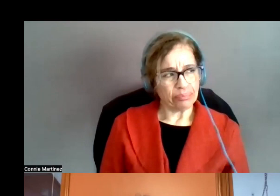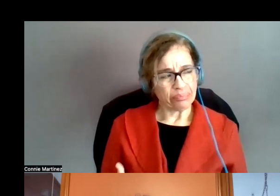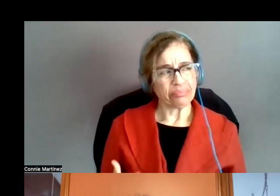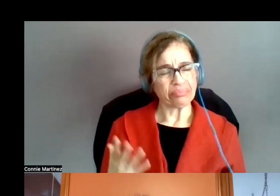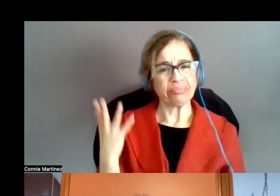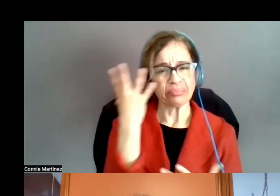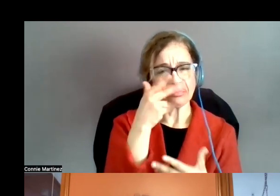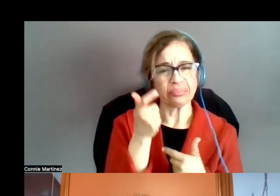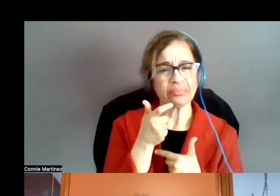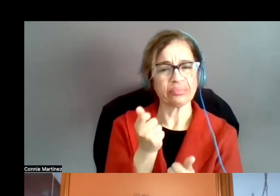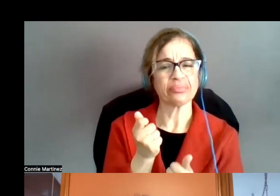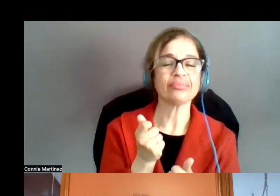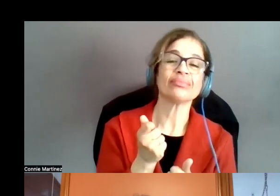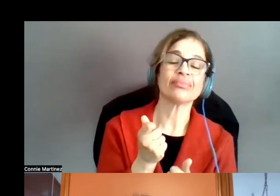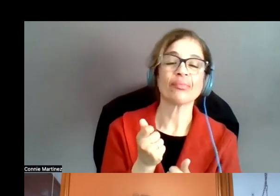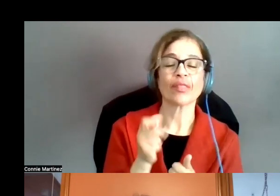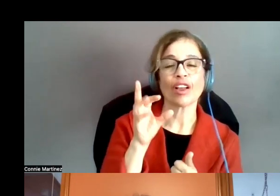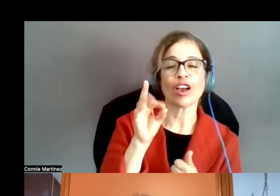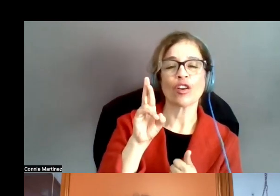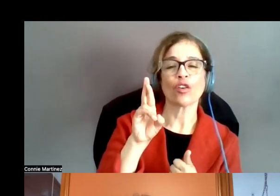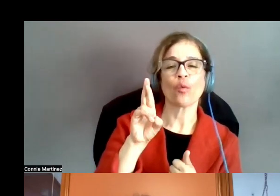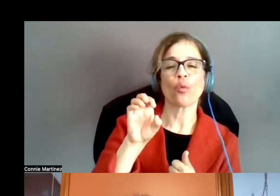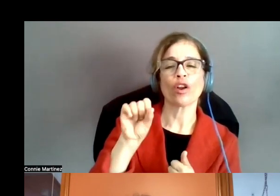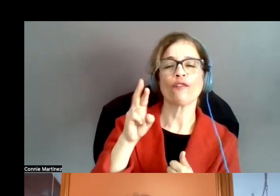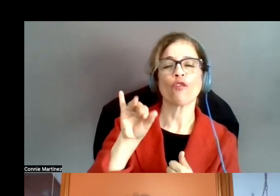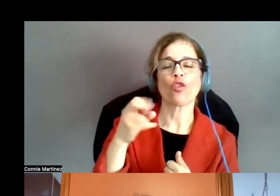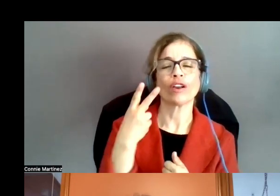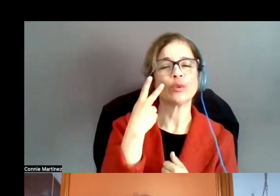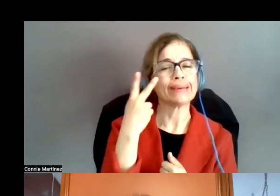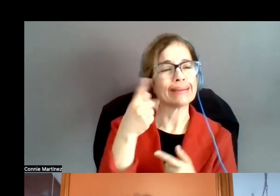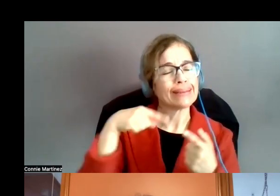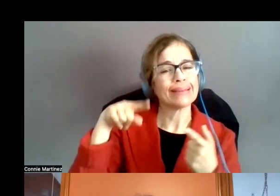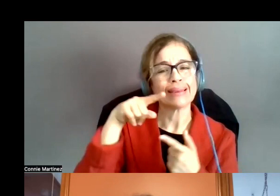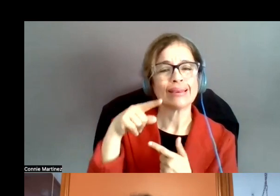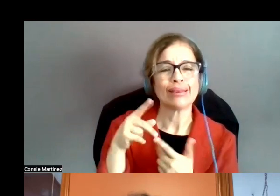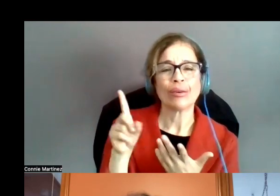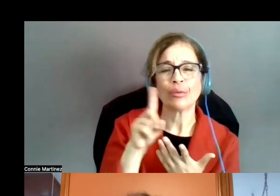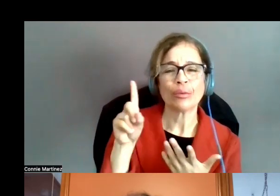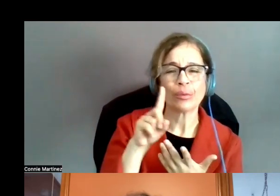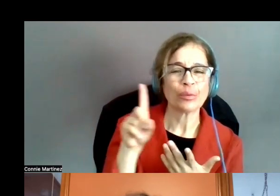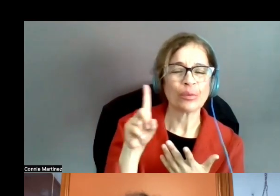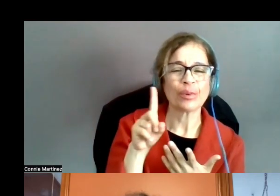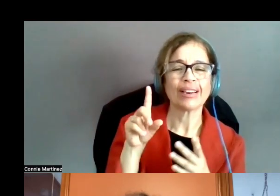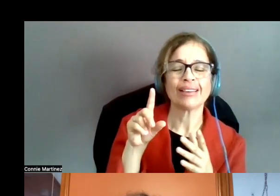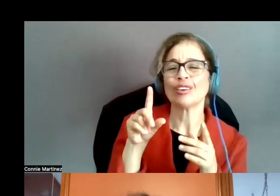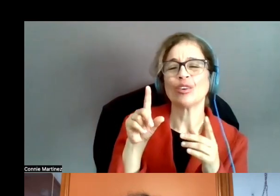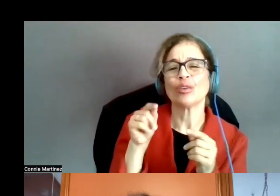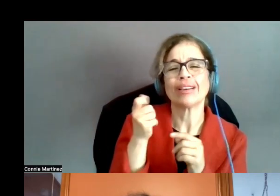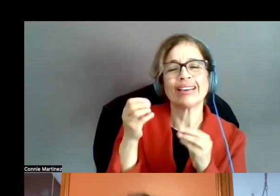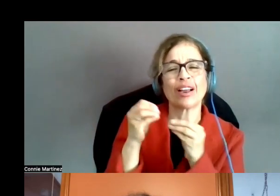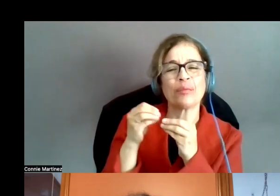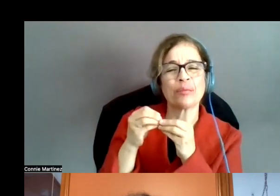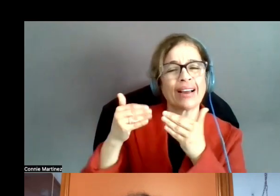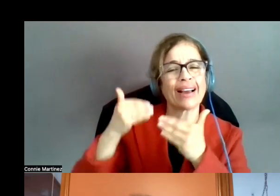to and refreshing to see that you know we were doing something a little bit ahead